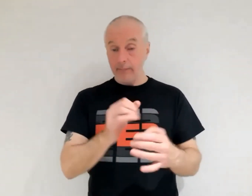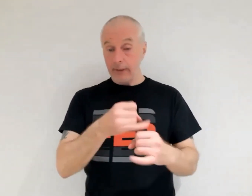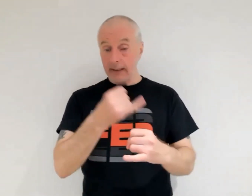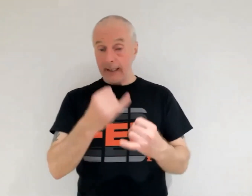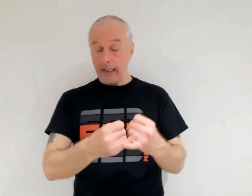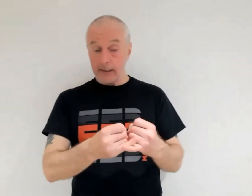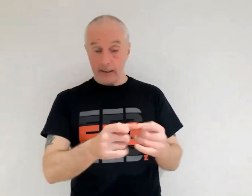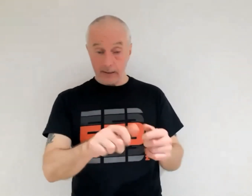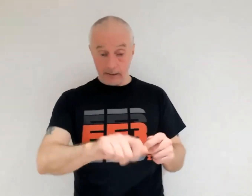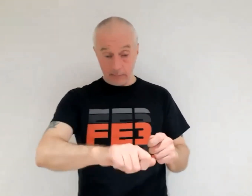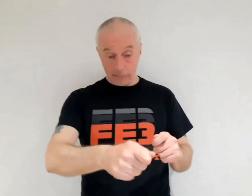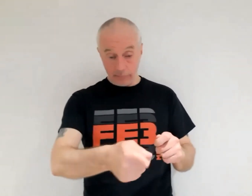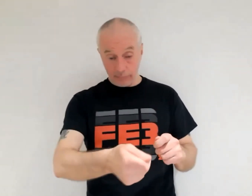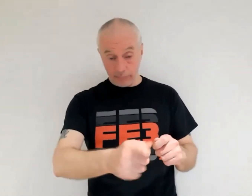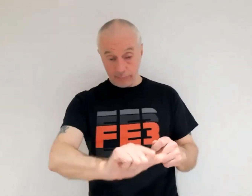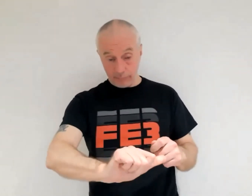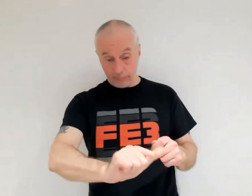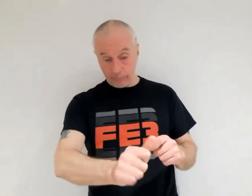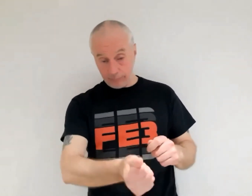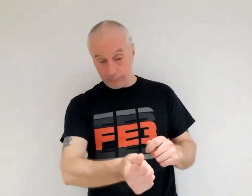the